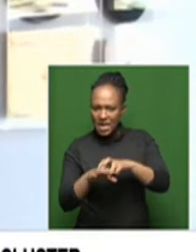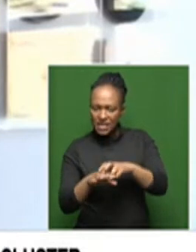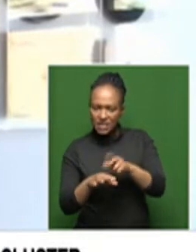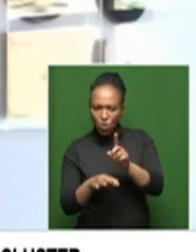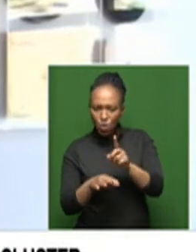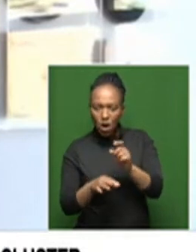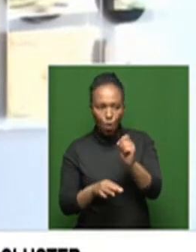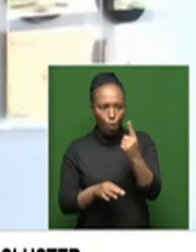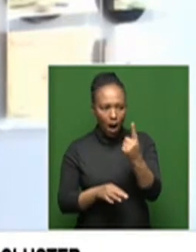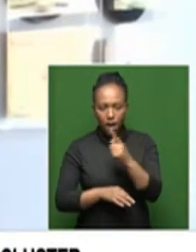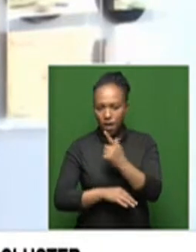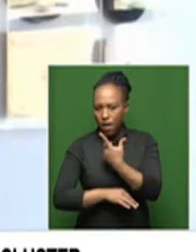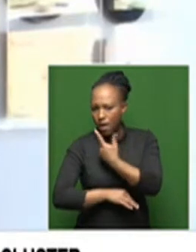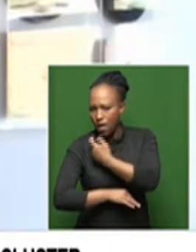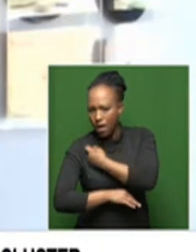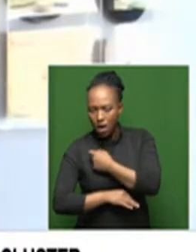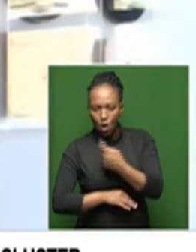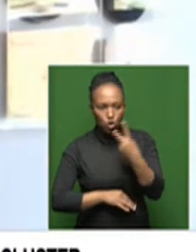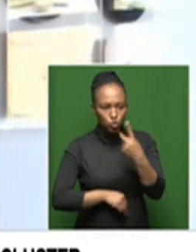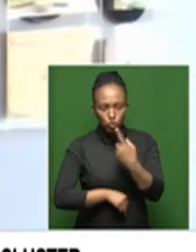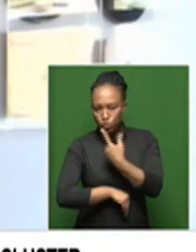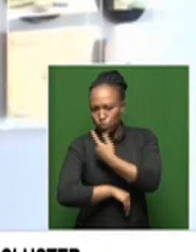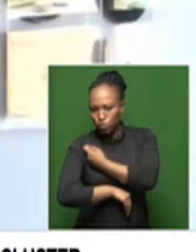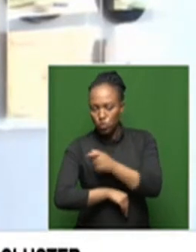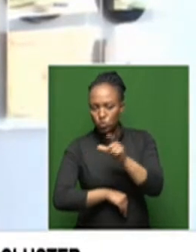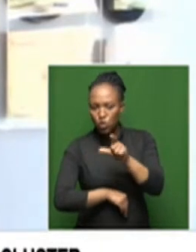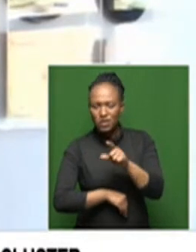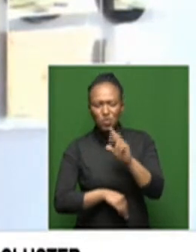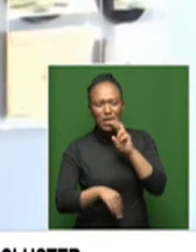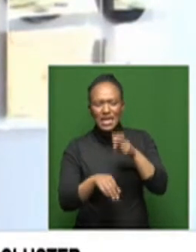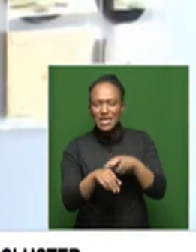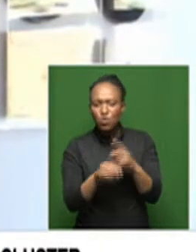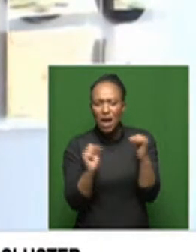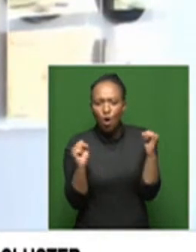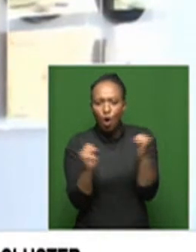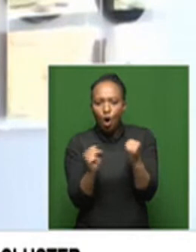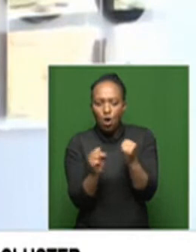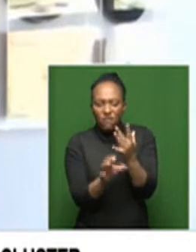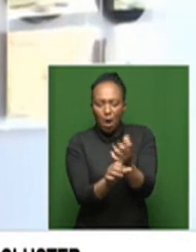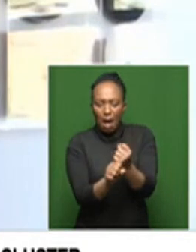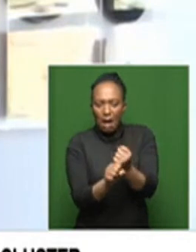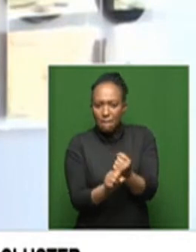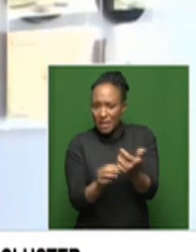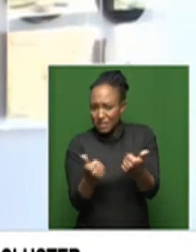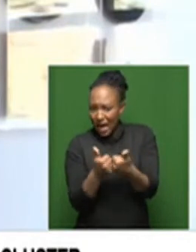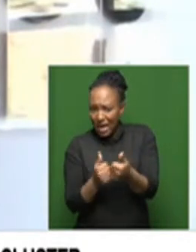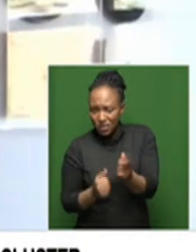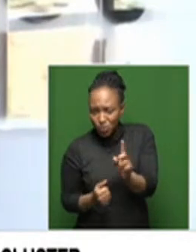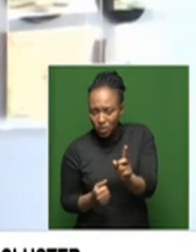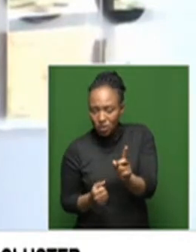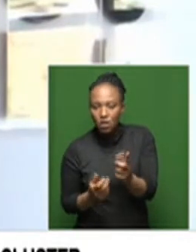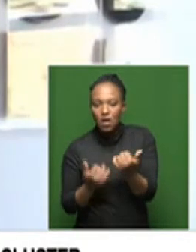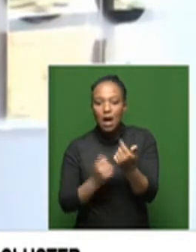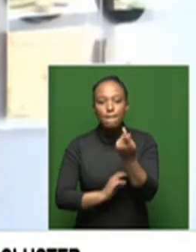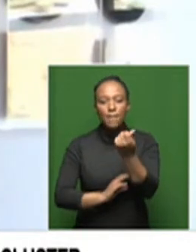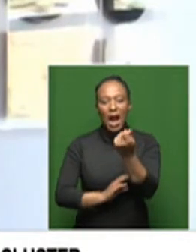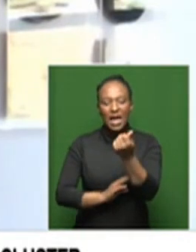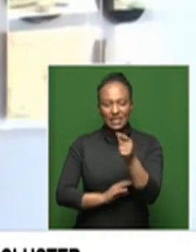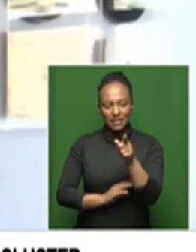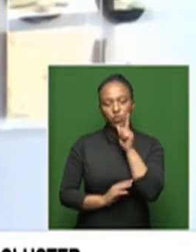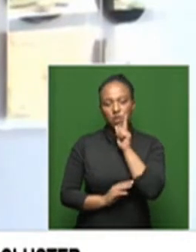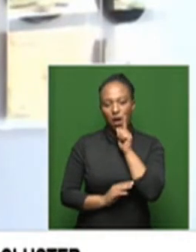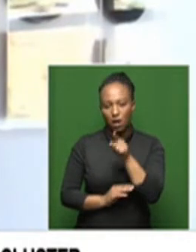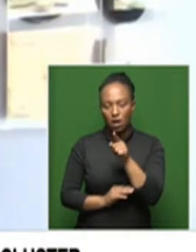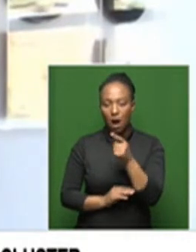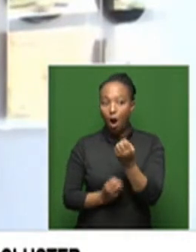need two doses? Does it need very, very cold temperatures? Is that going to be a challenge? And also, what is the price of the vaccine? And